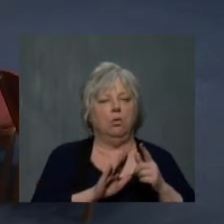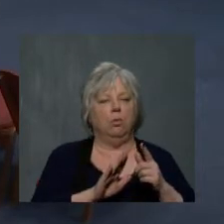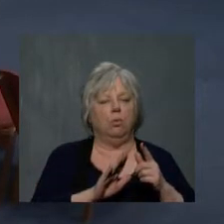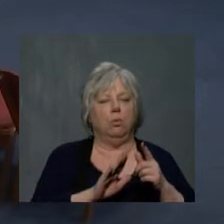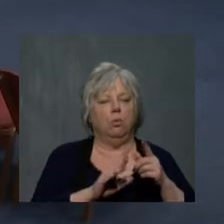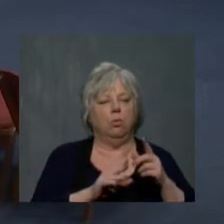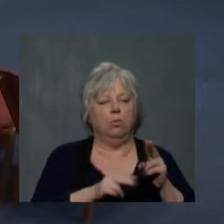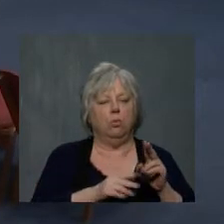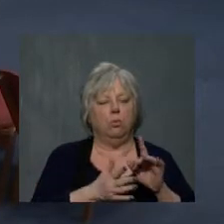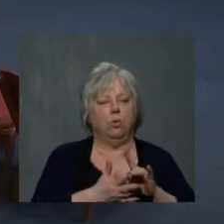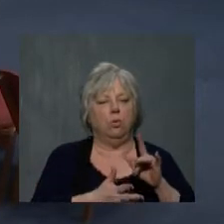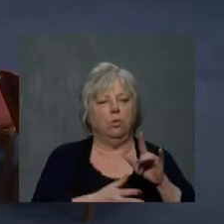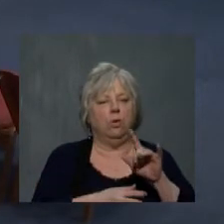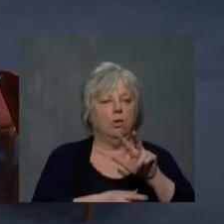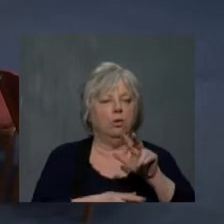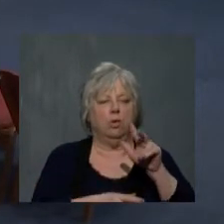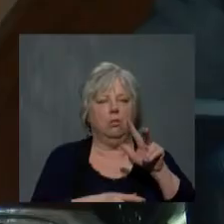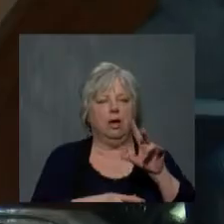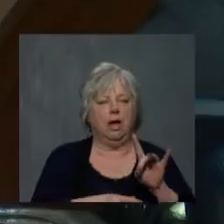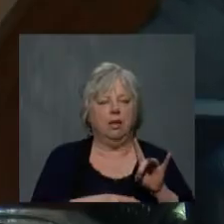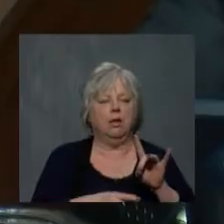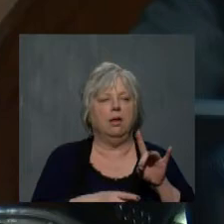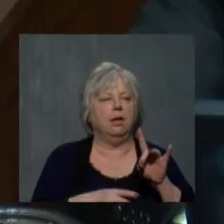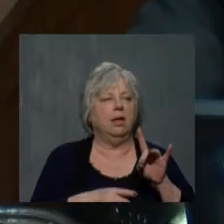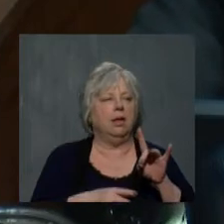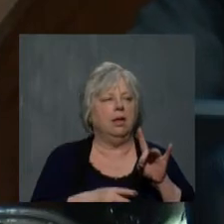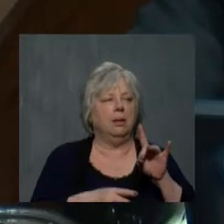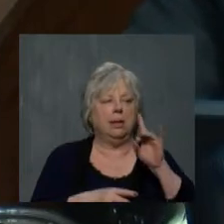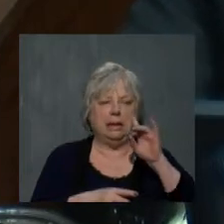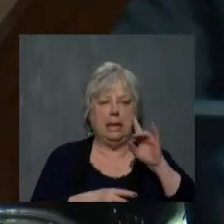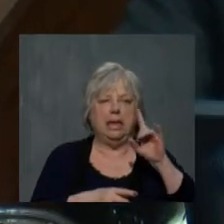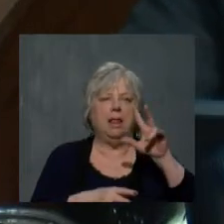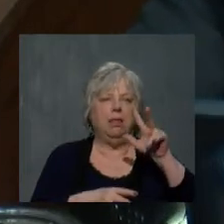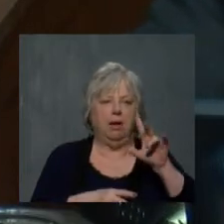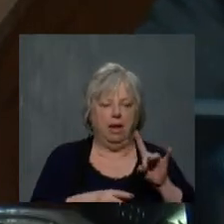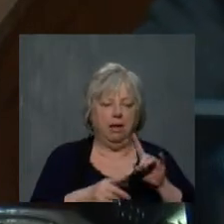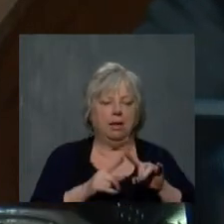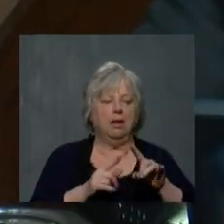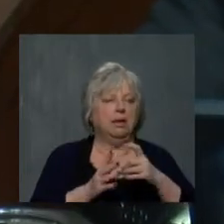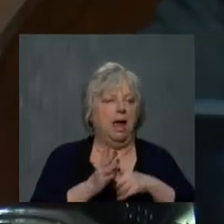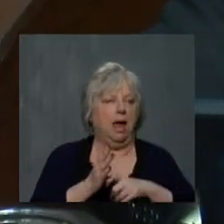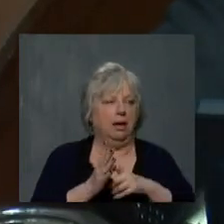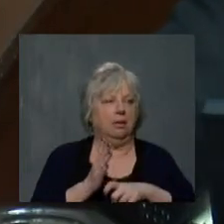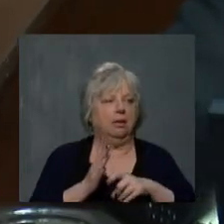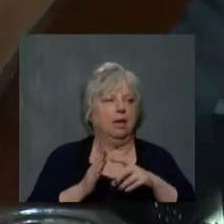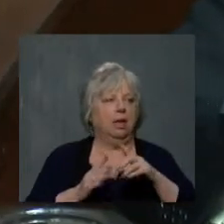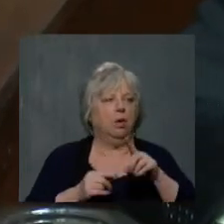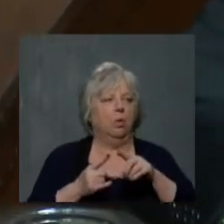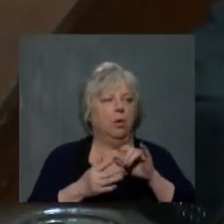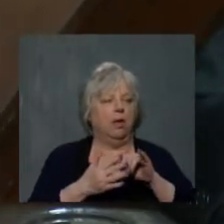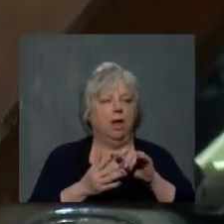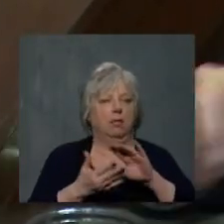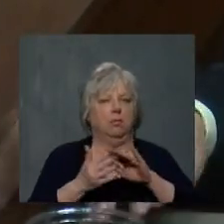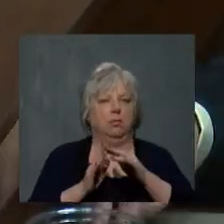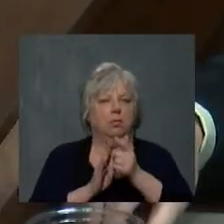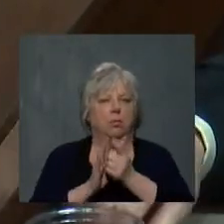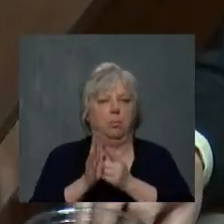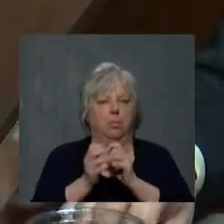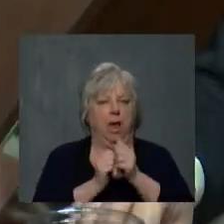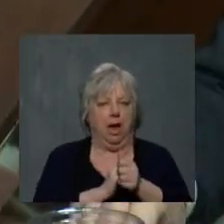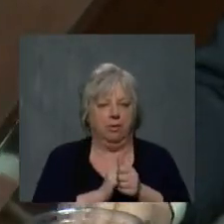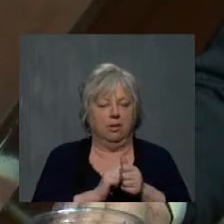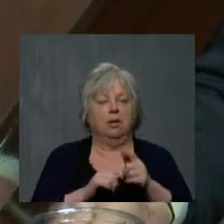3/8-cent capital improvement sales and compensating use tax. When that ordinance was passed, the board also passed